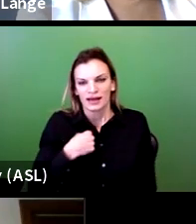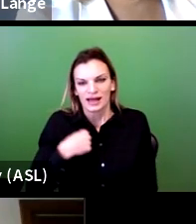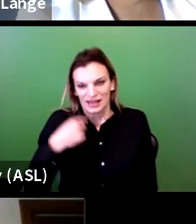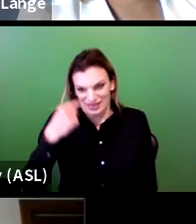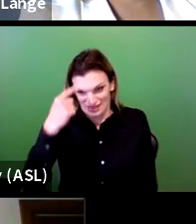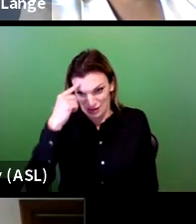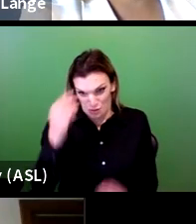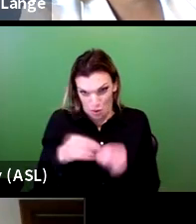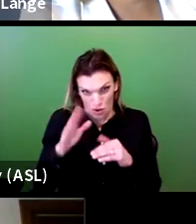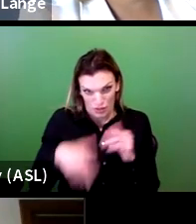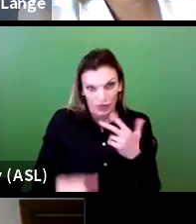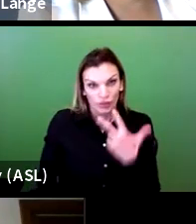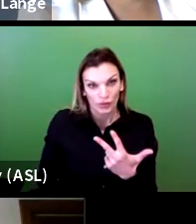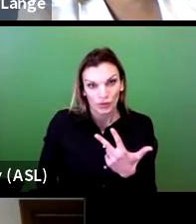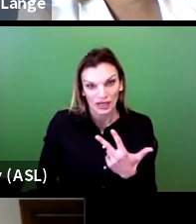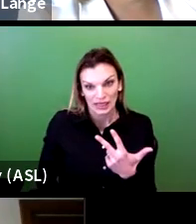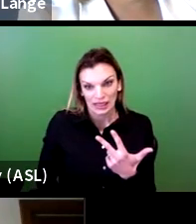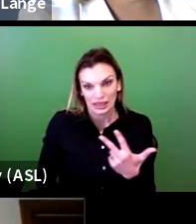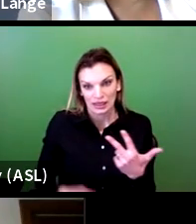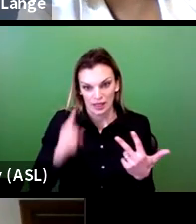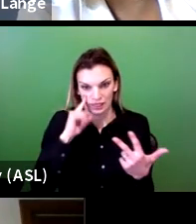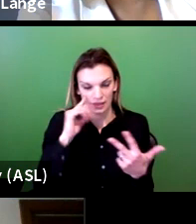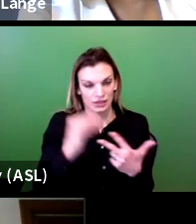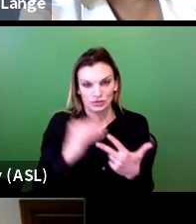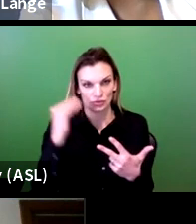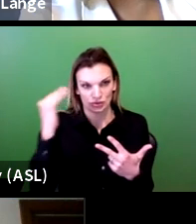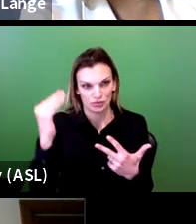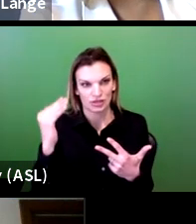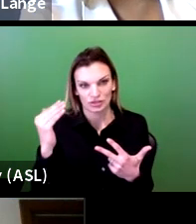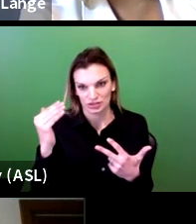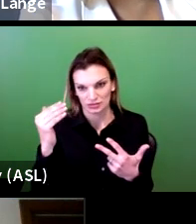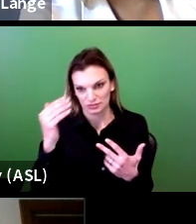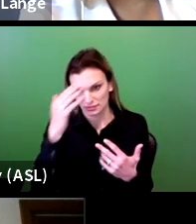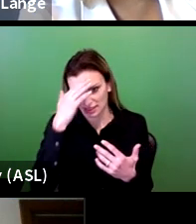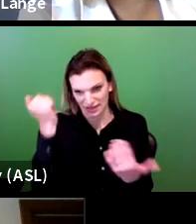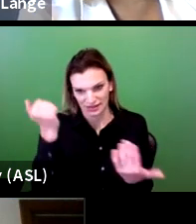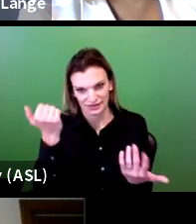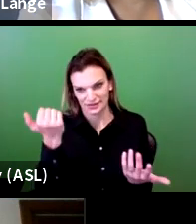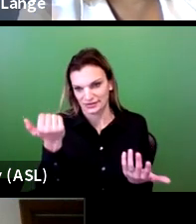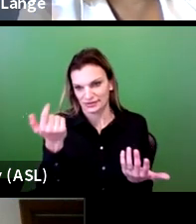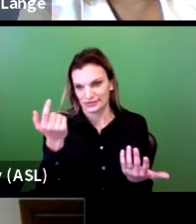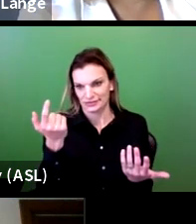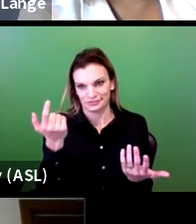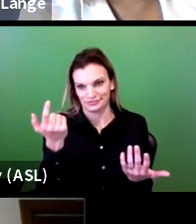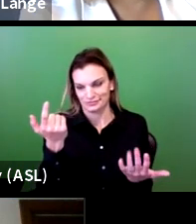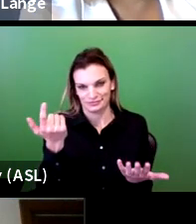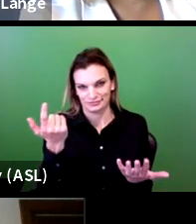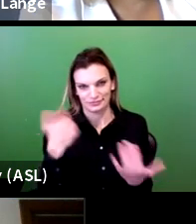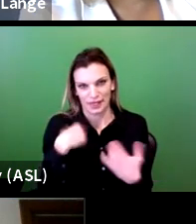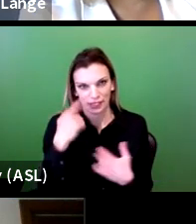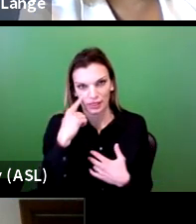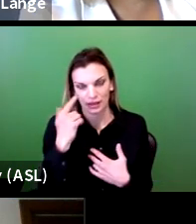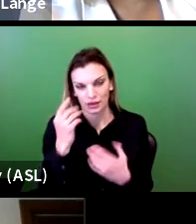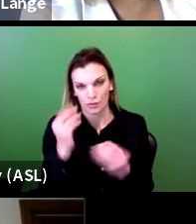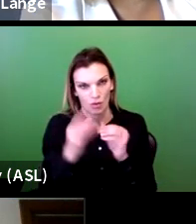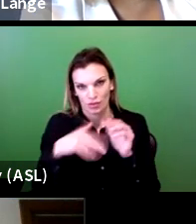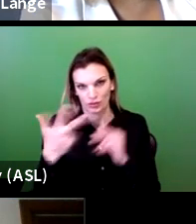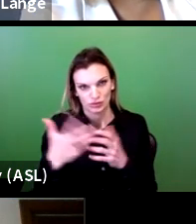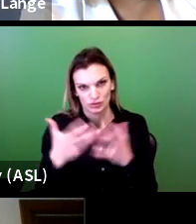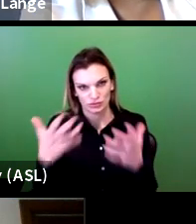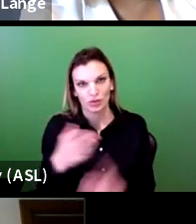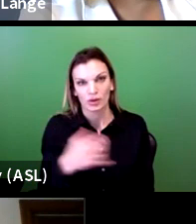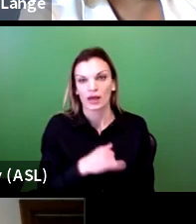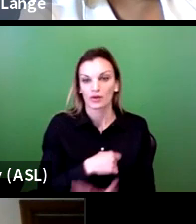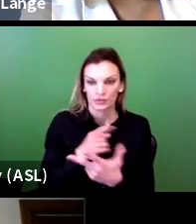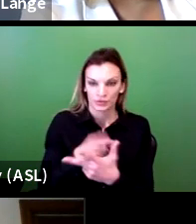3 people on a commission is overkill, because then we might as well just go to all of us. And one independent,